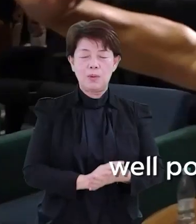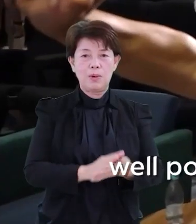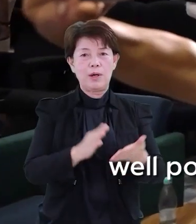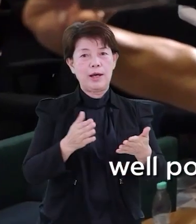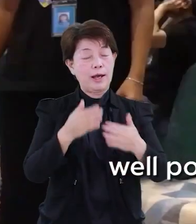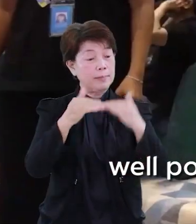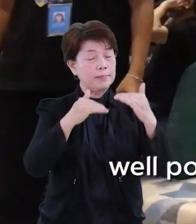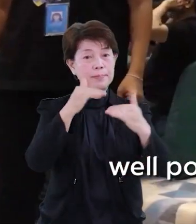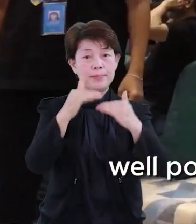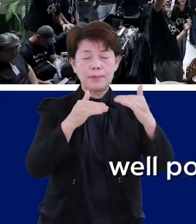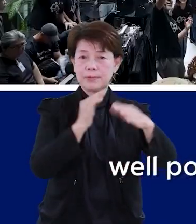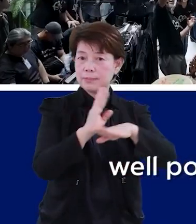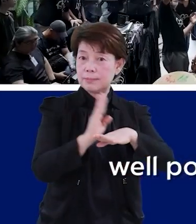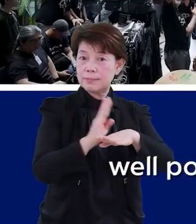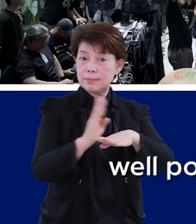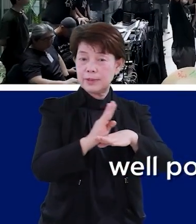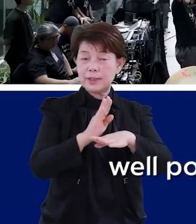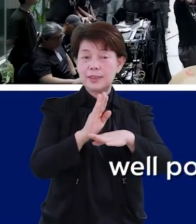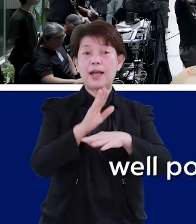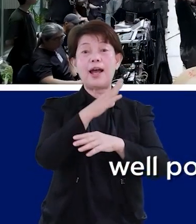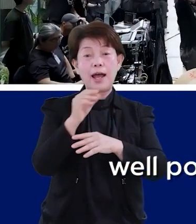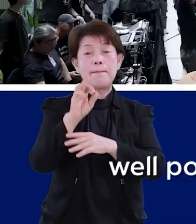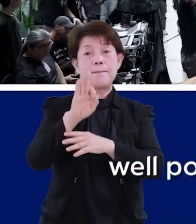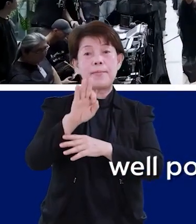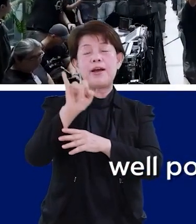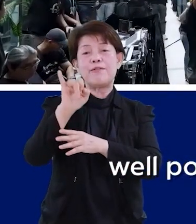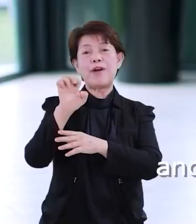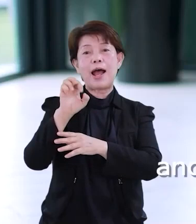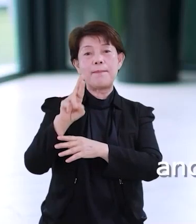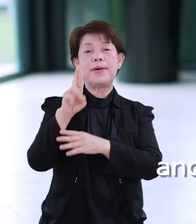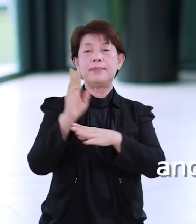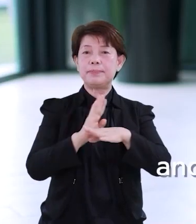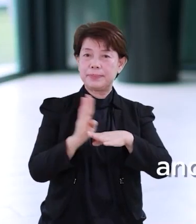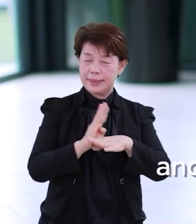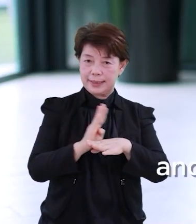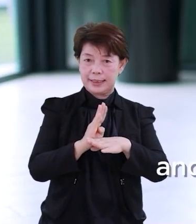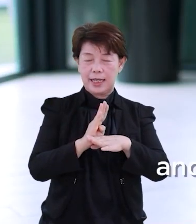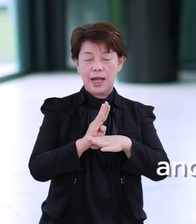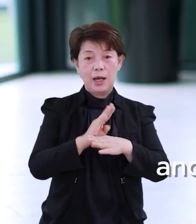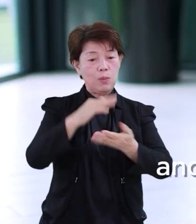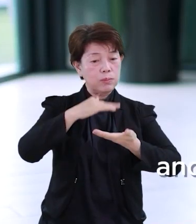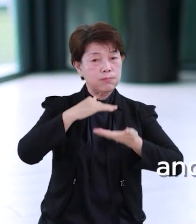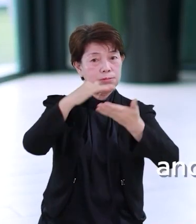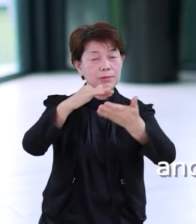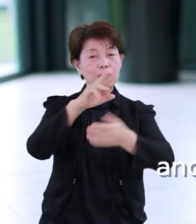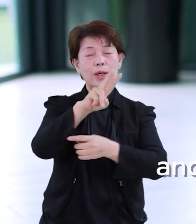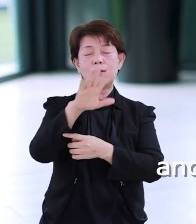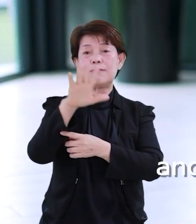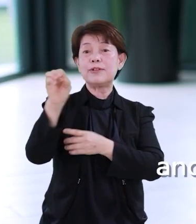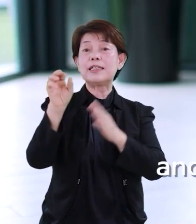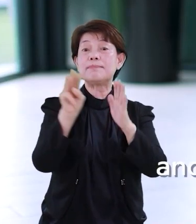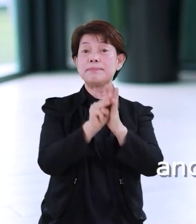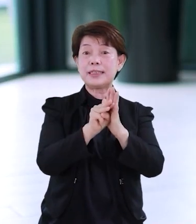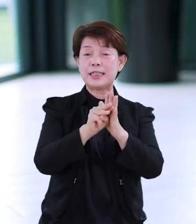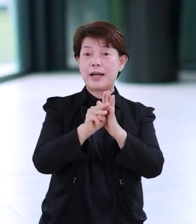well positioned to build on enterprise and fiber business, and also investing 250 million